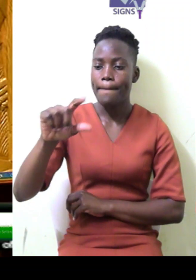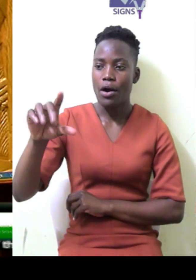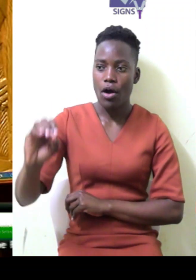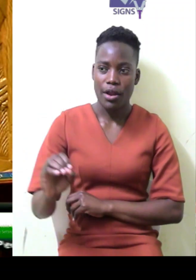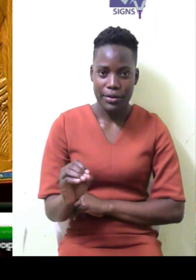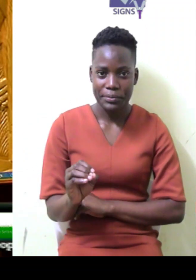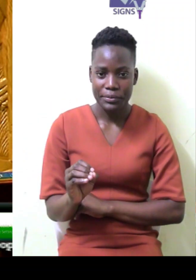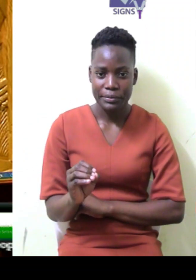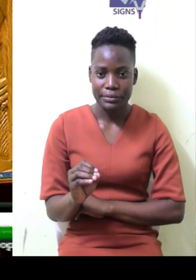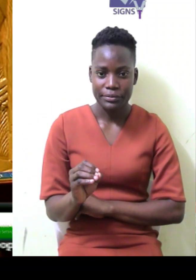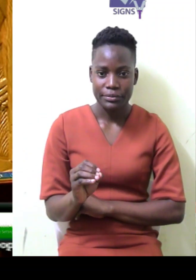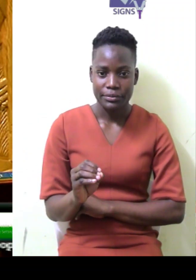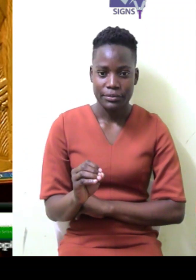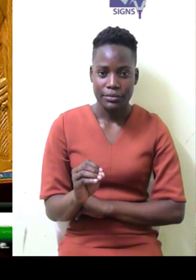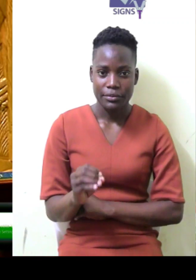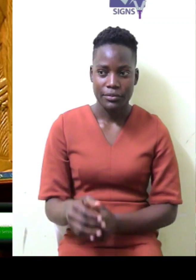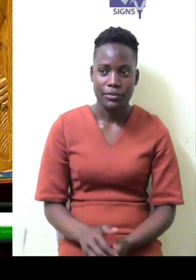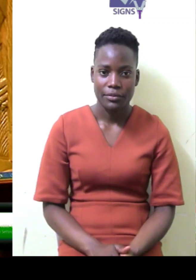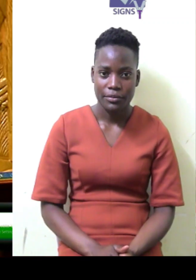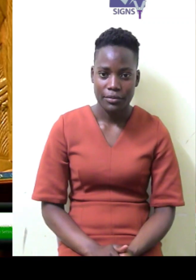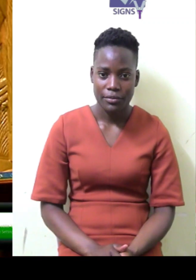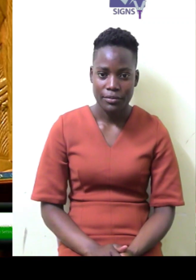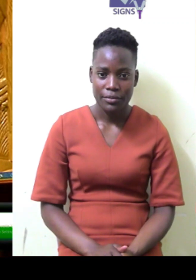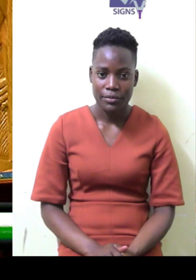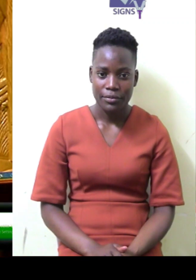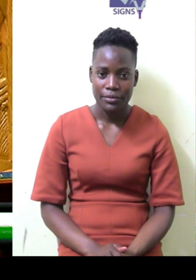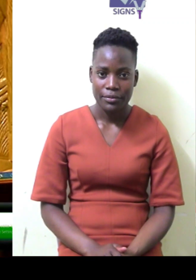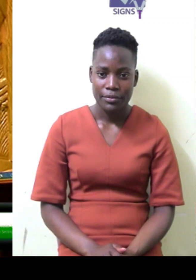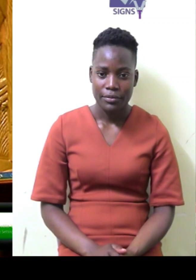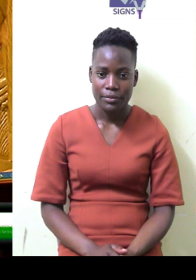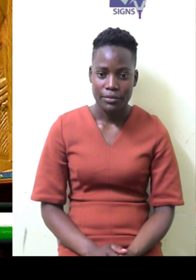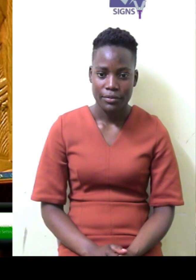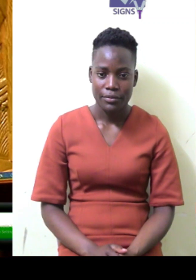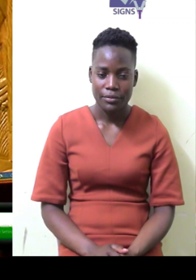more balanced than that. Kagombe cannot be the side. He's an individual.